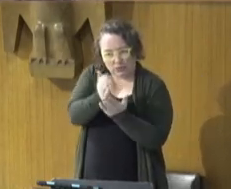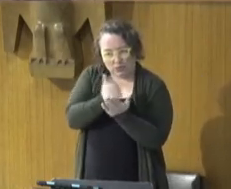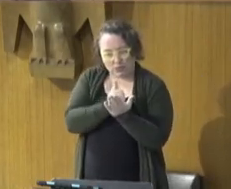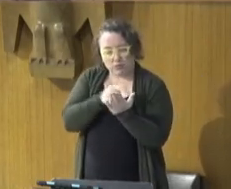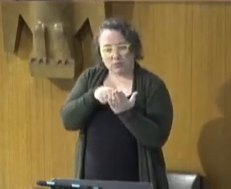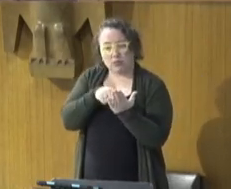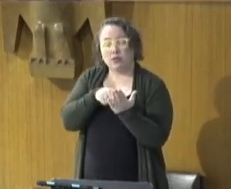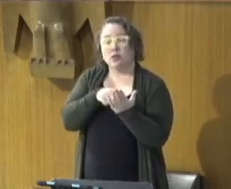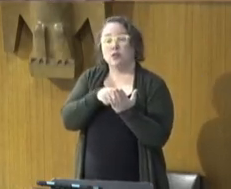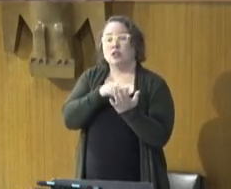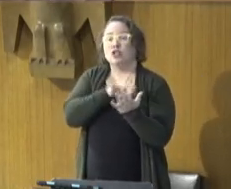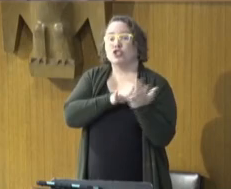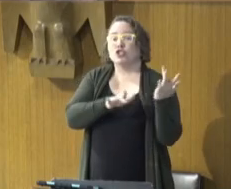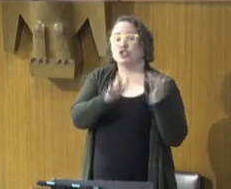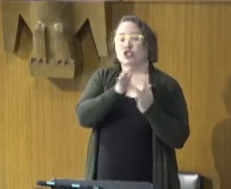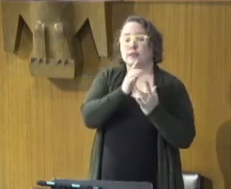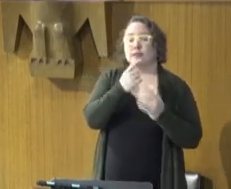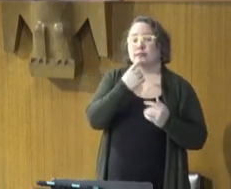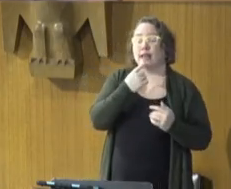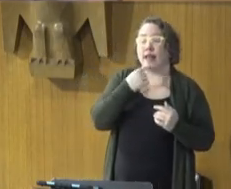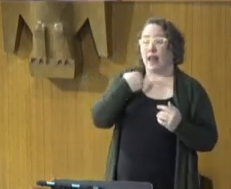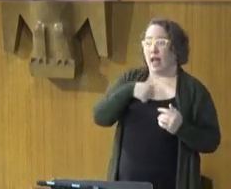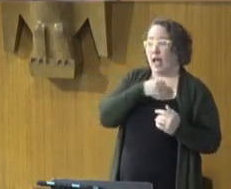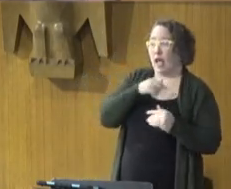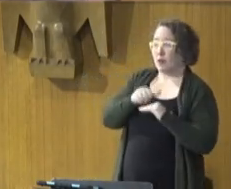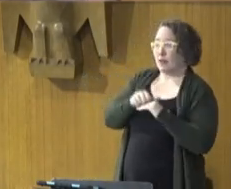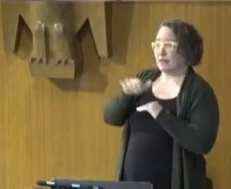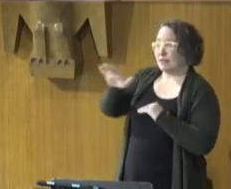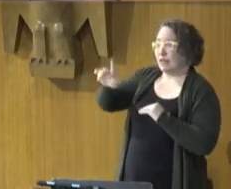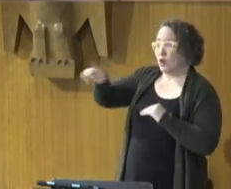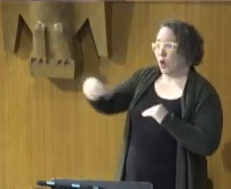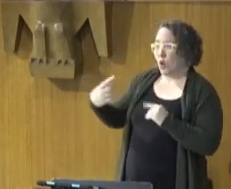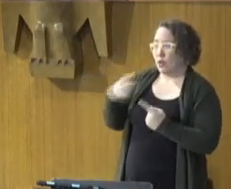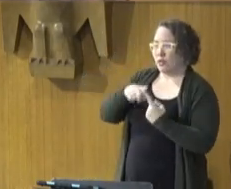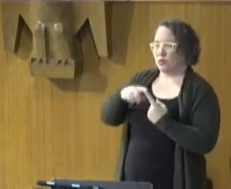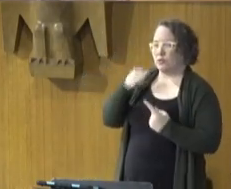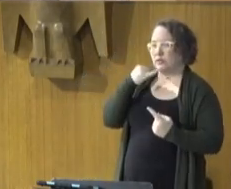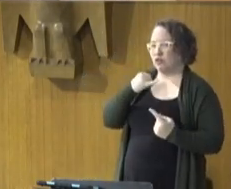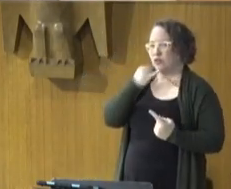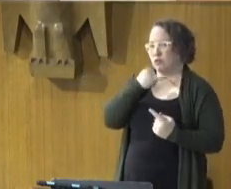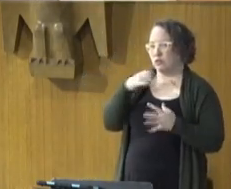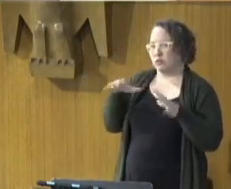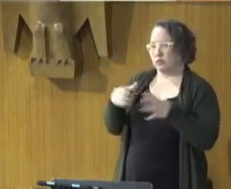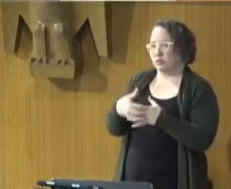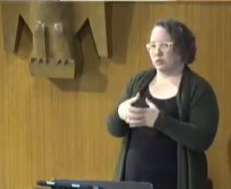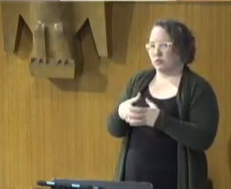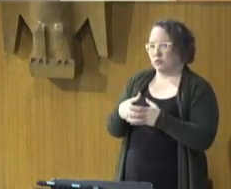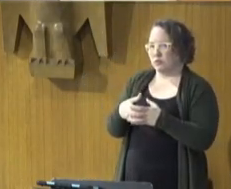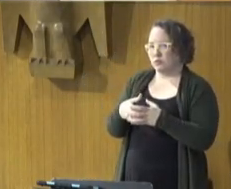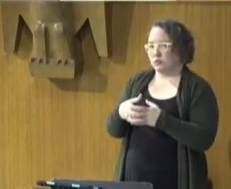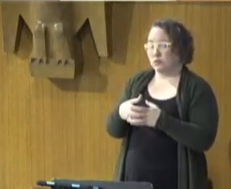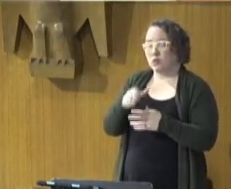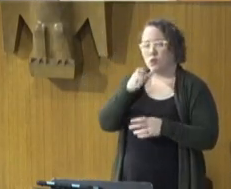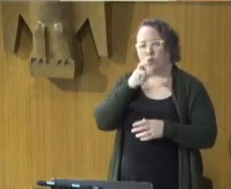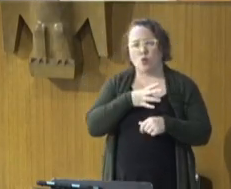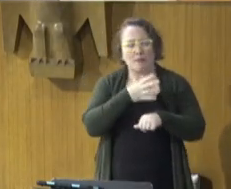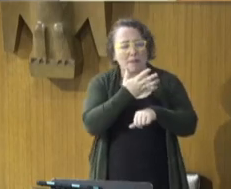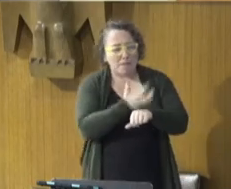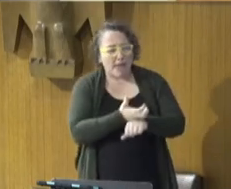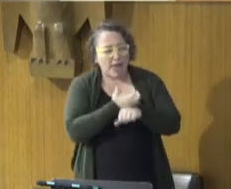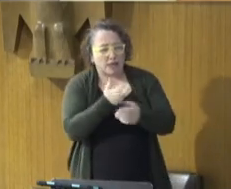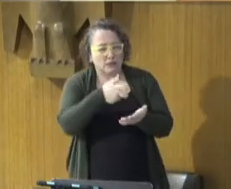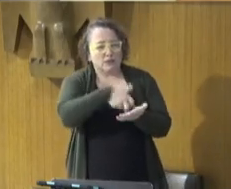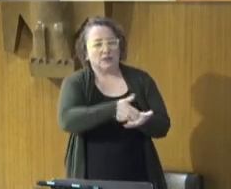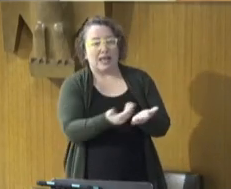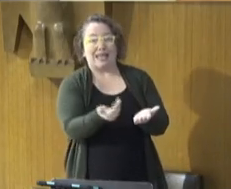her, I was sent only to the lost sheep of the house of Israel. And so she begs him again, this time on her knees,